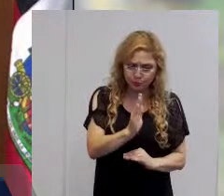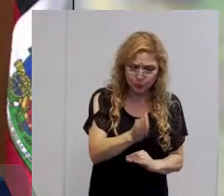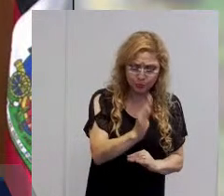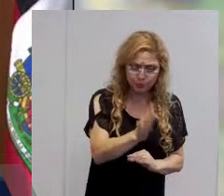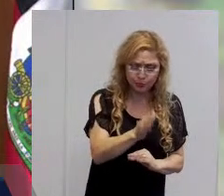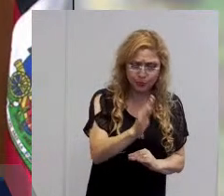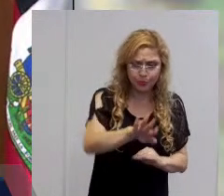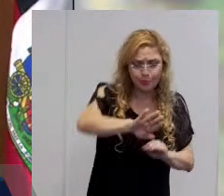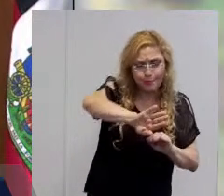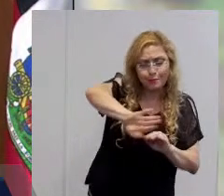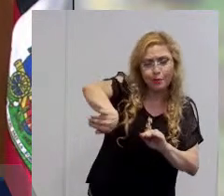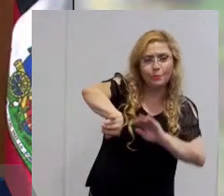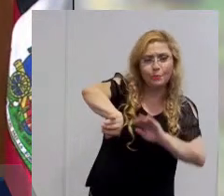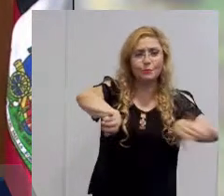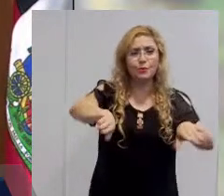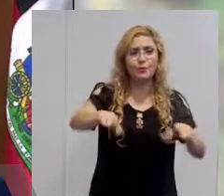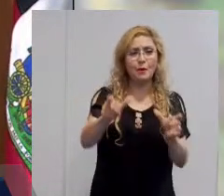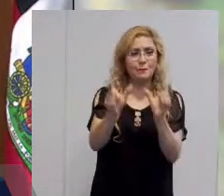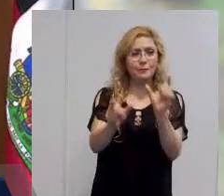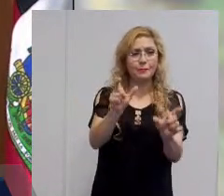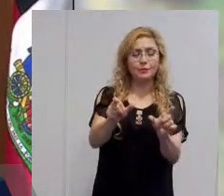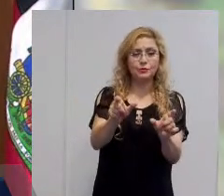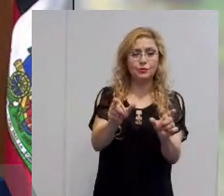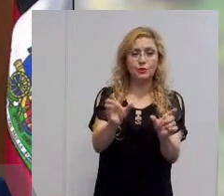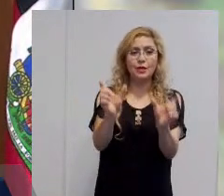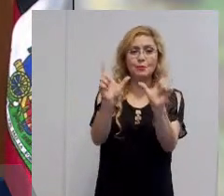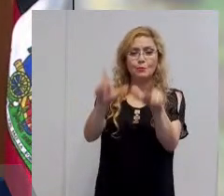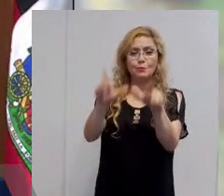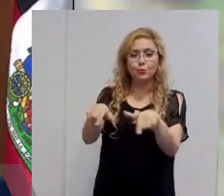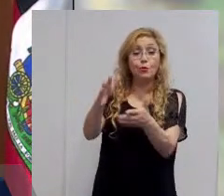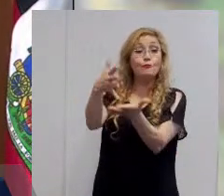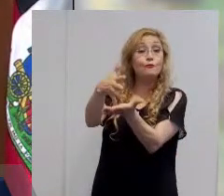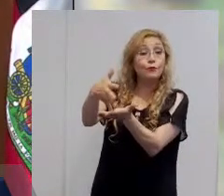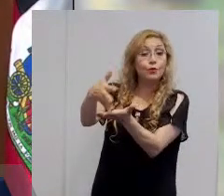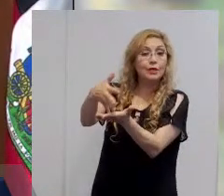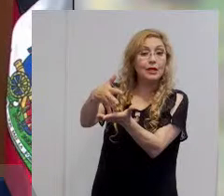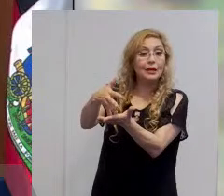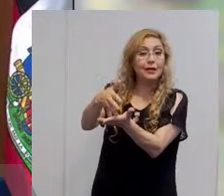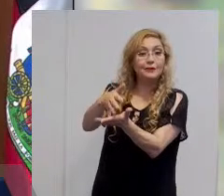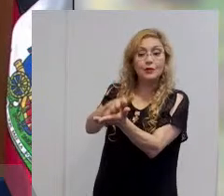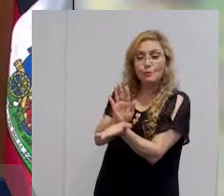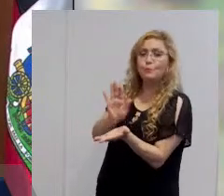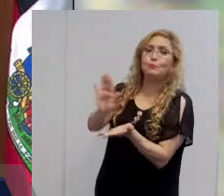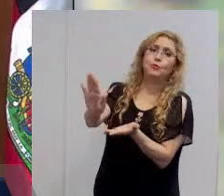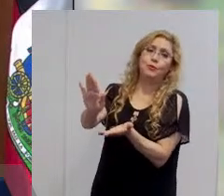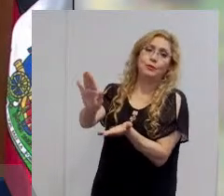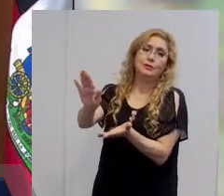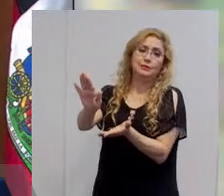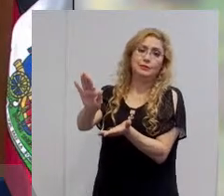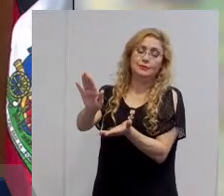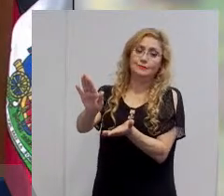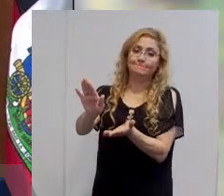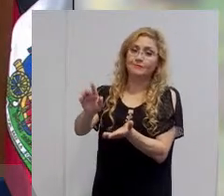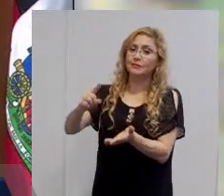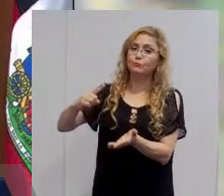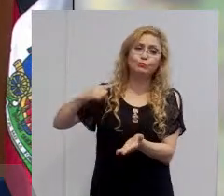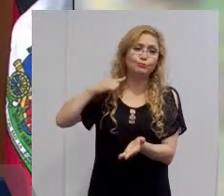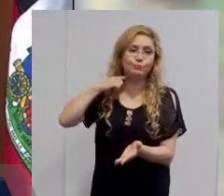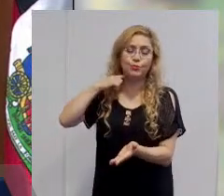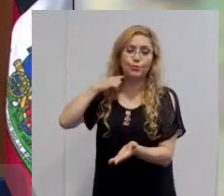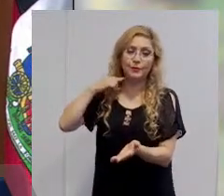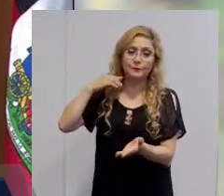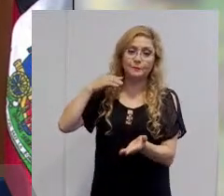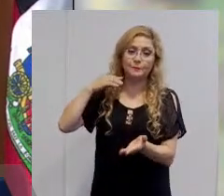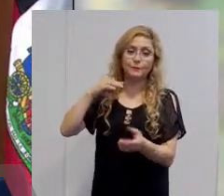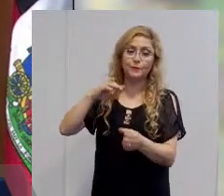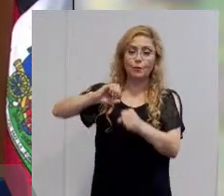inequality, and where most of the vulnerable sectors are significantly affected